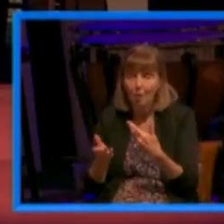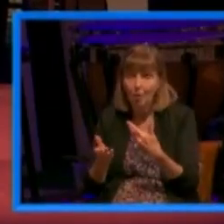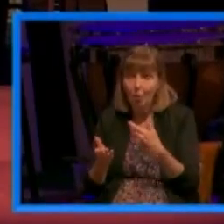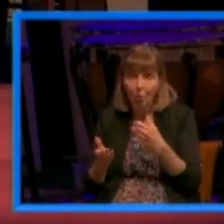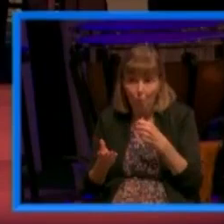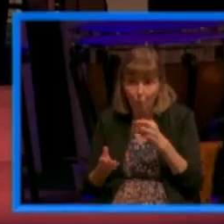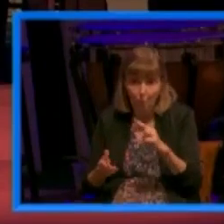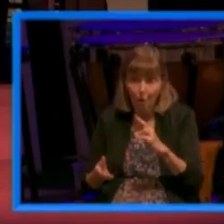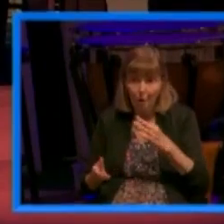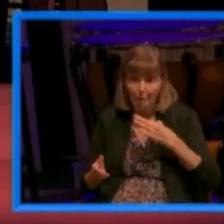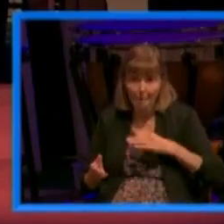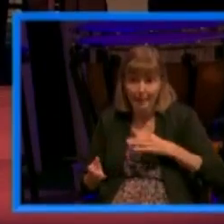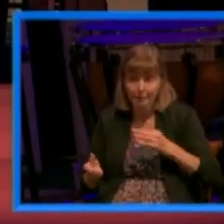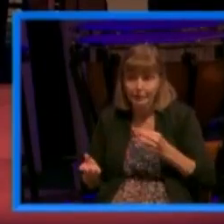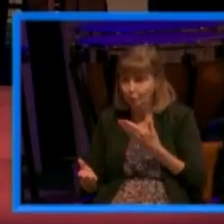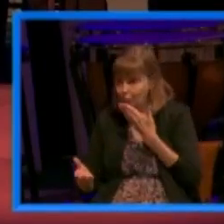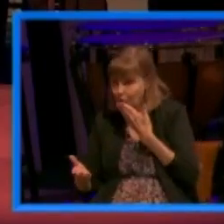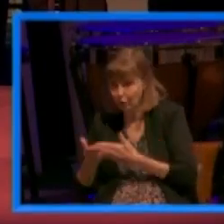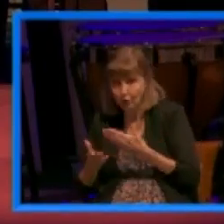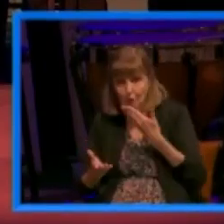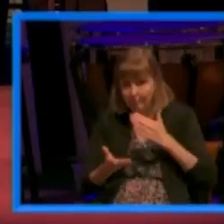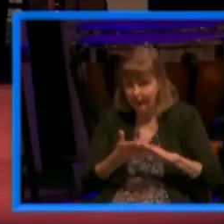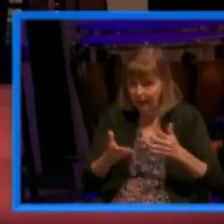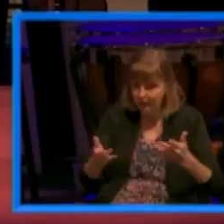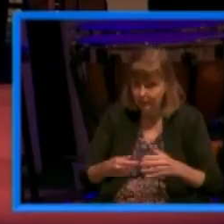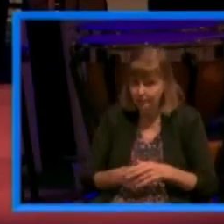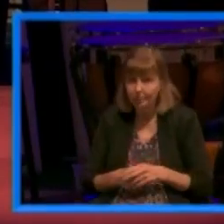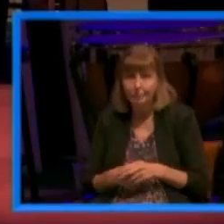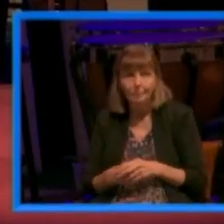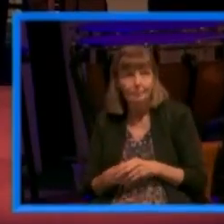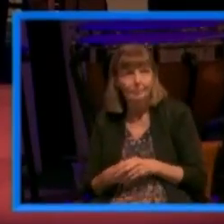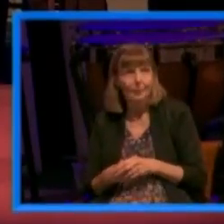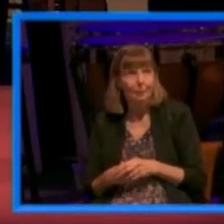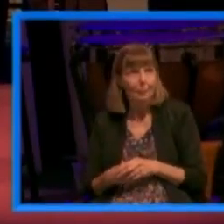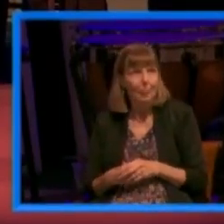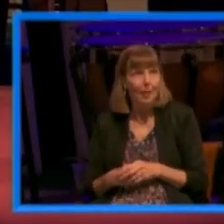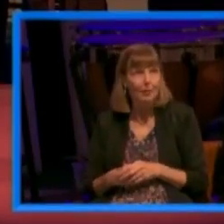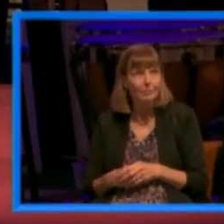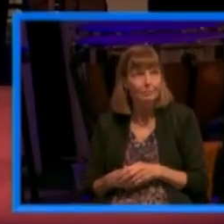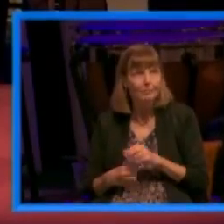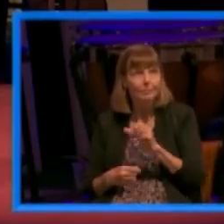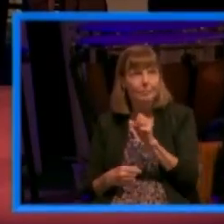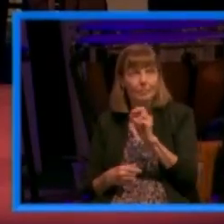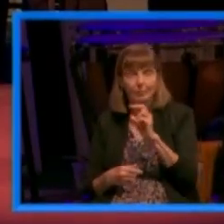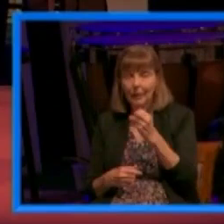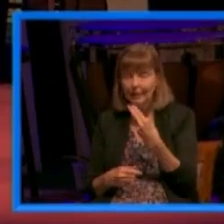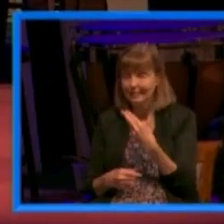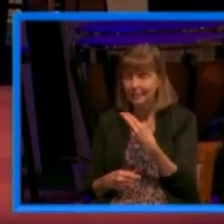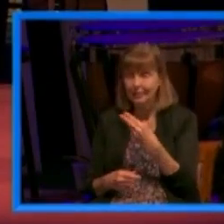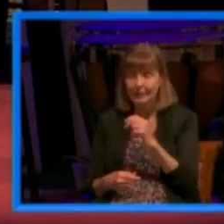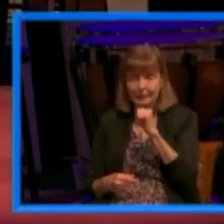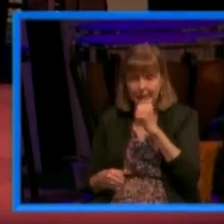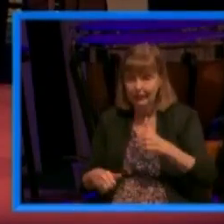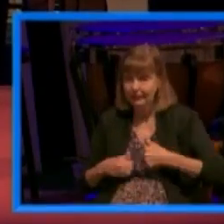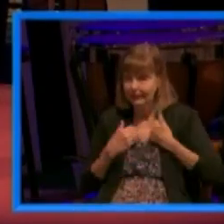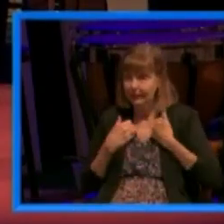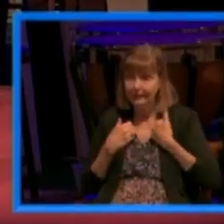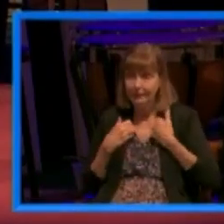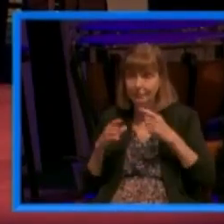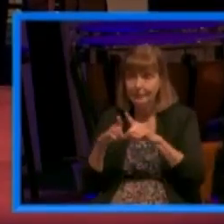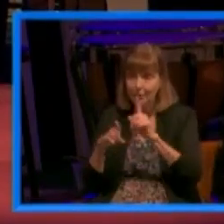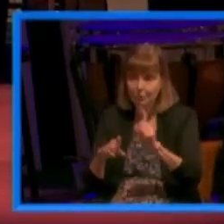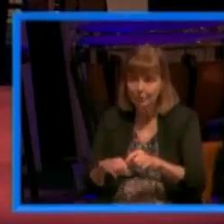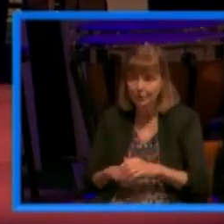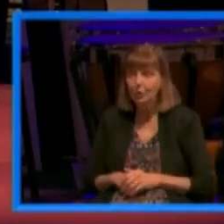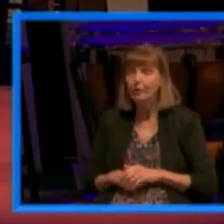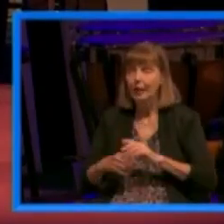at Hagar with contempt. The Lord is now called on it. She doesn't live the way she's supposed to live. She is not doing well. Let me give you a third application